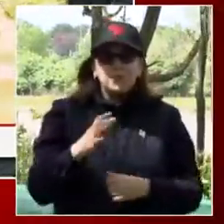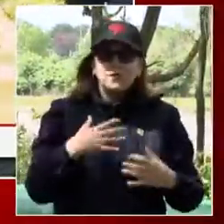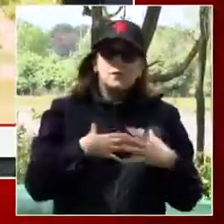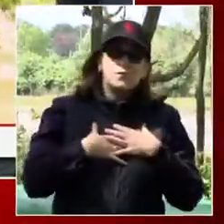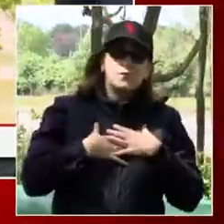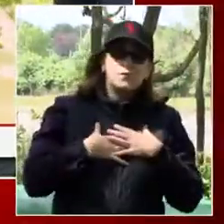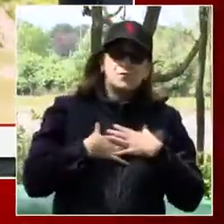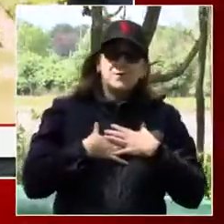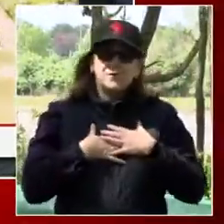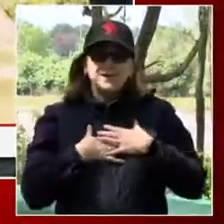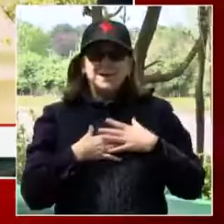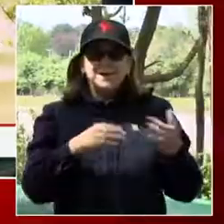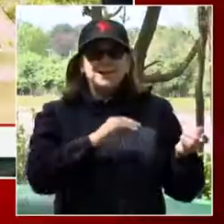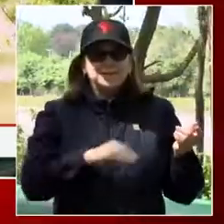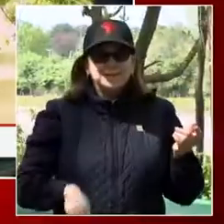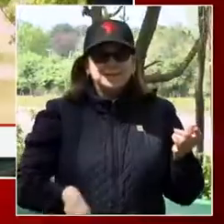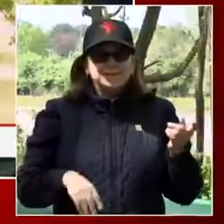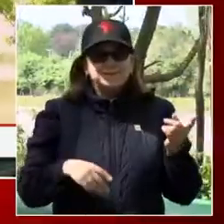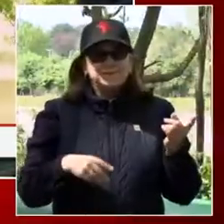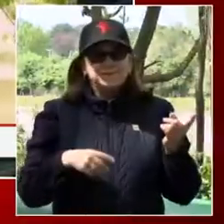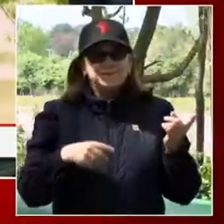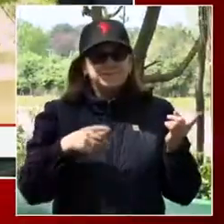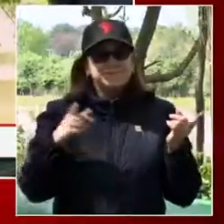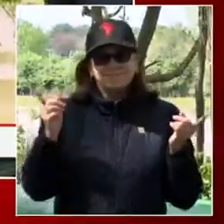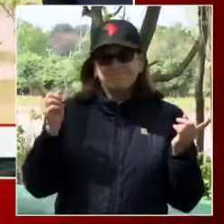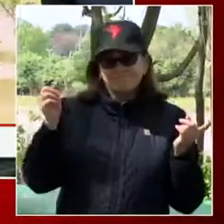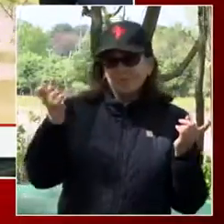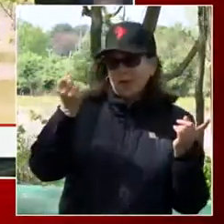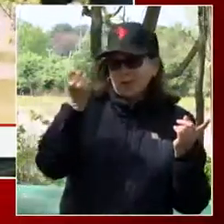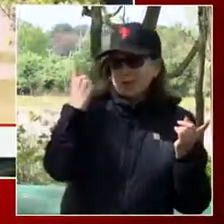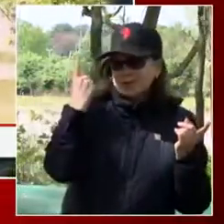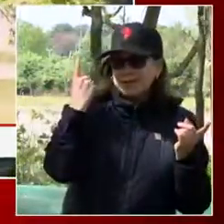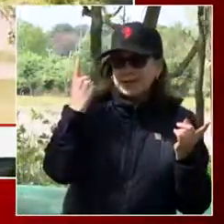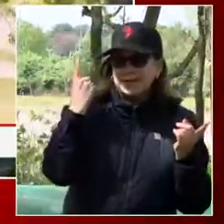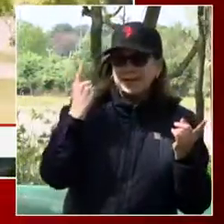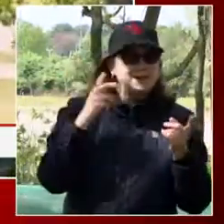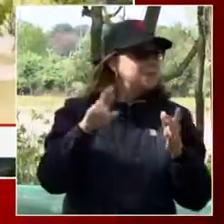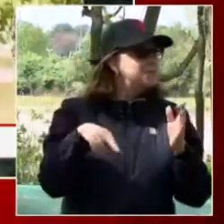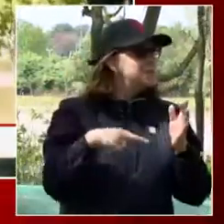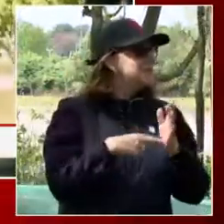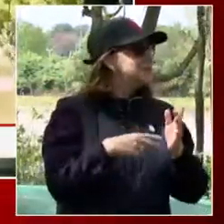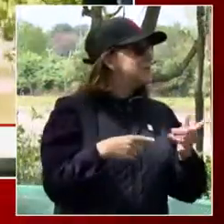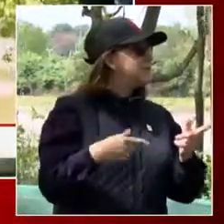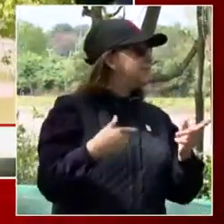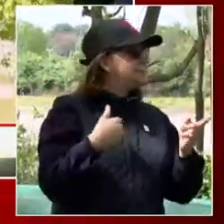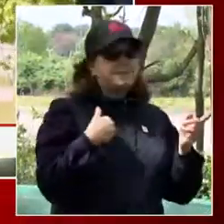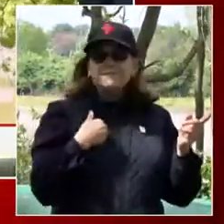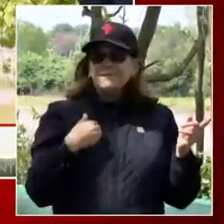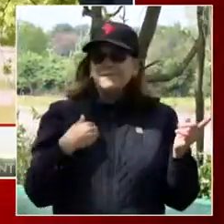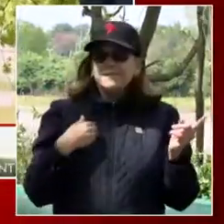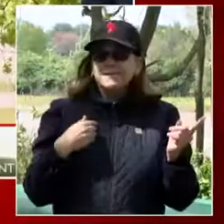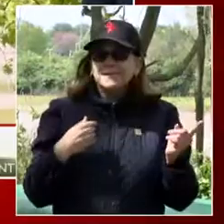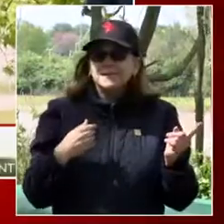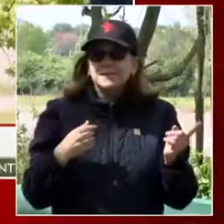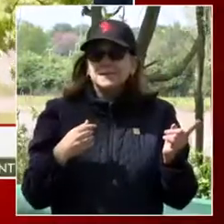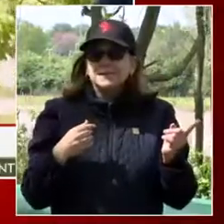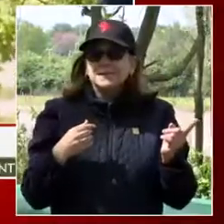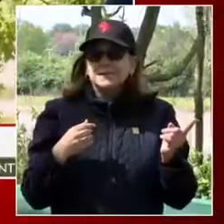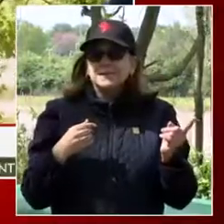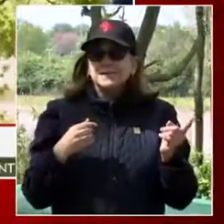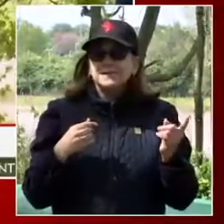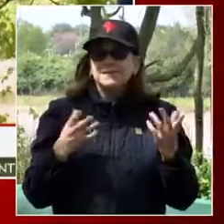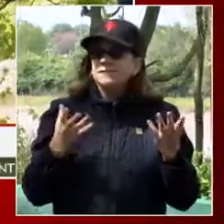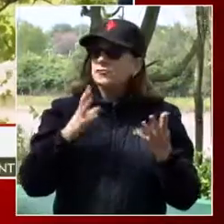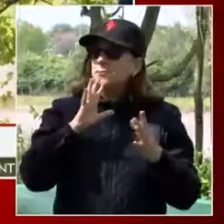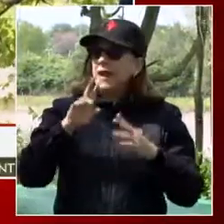Thank you, Mayor. And I think the Mayor understates the role she's had in assuring a nature preserve at Kingman Island